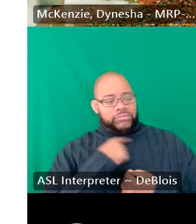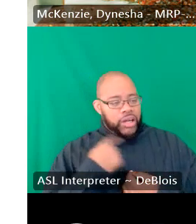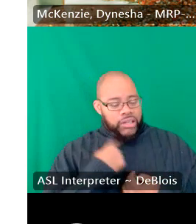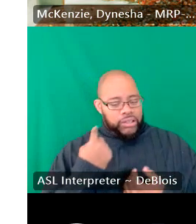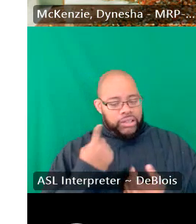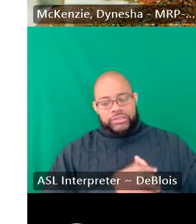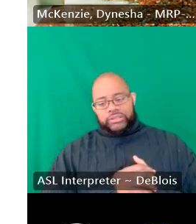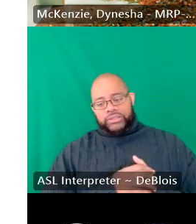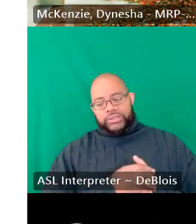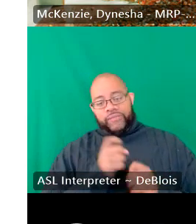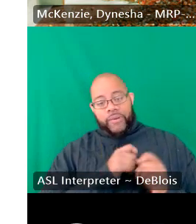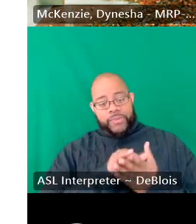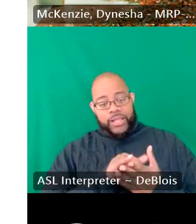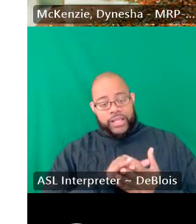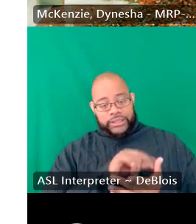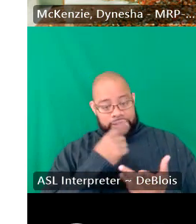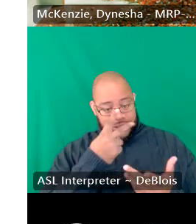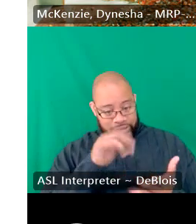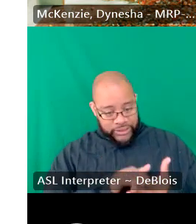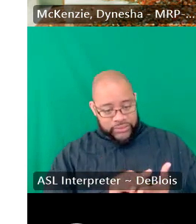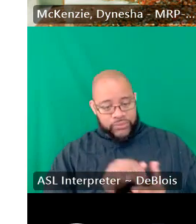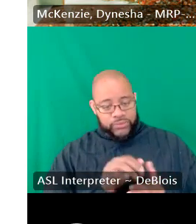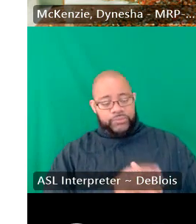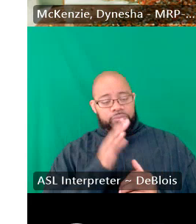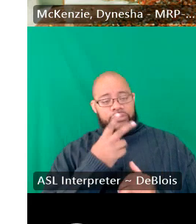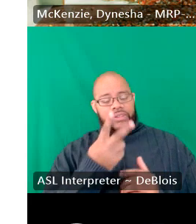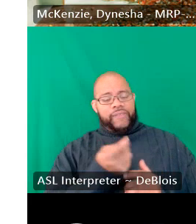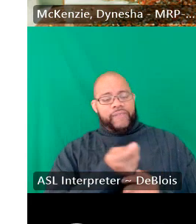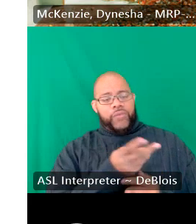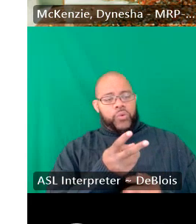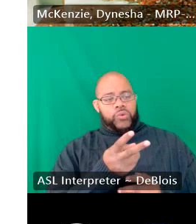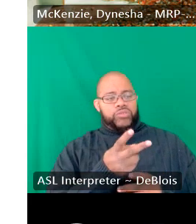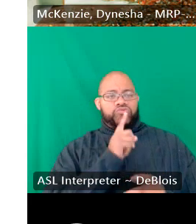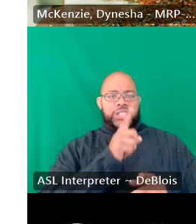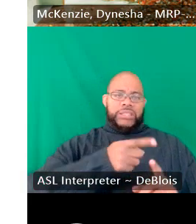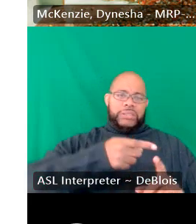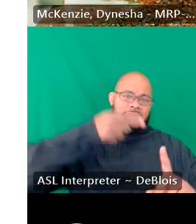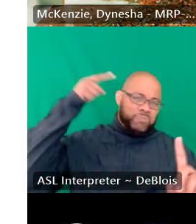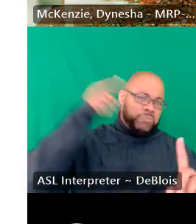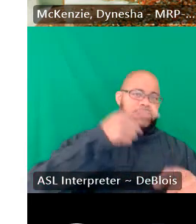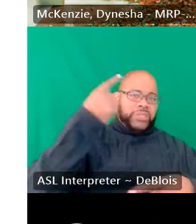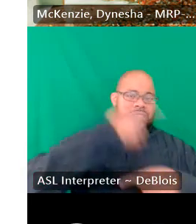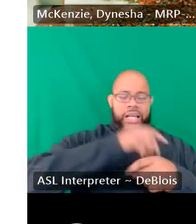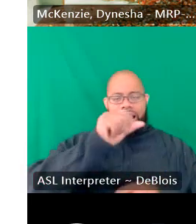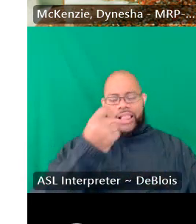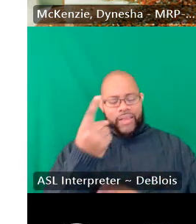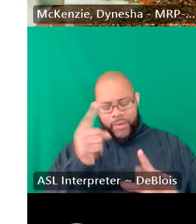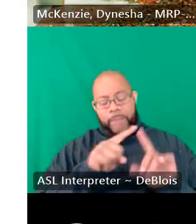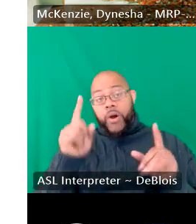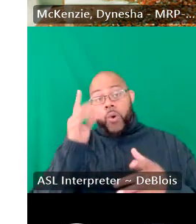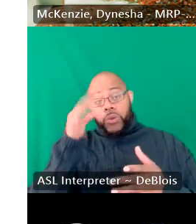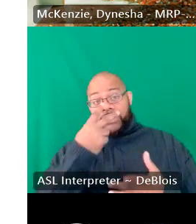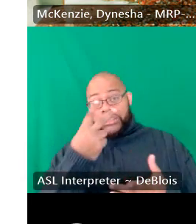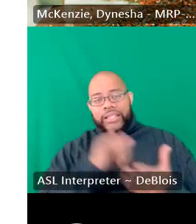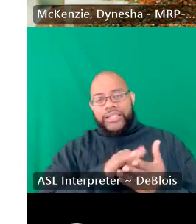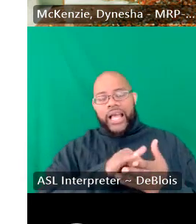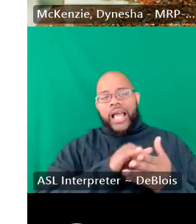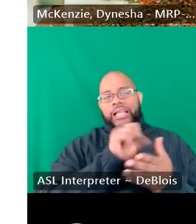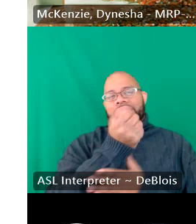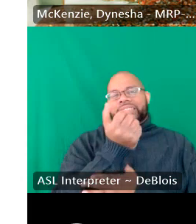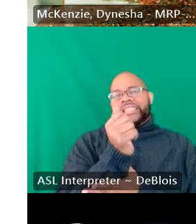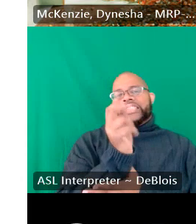up from these deadlines. So you will see very few hard and fast dates in A11, but what you will see is seasonality